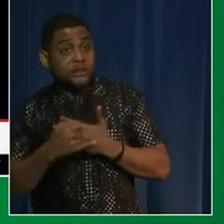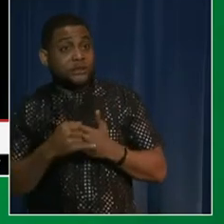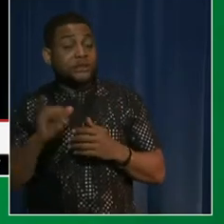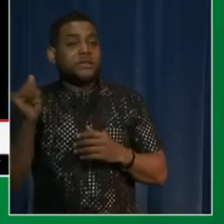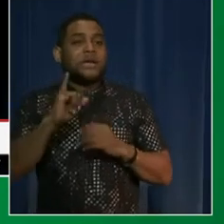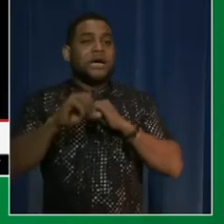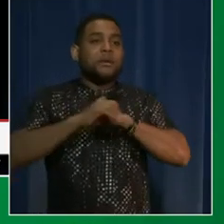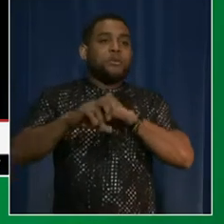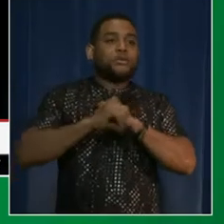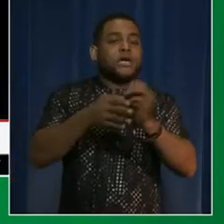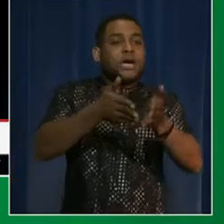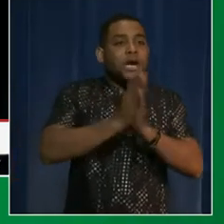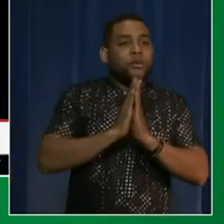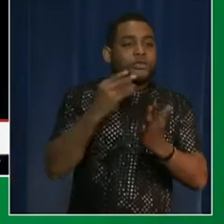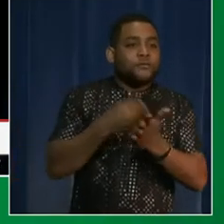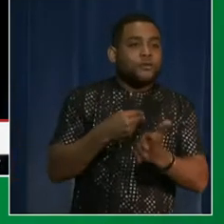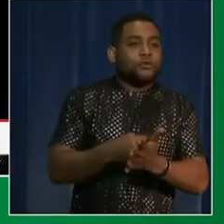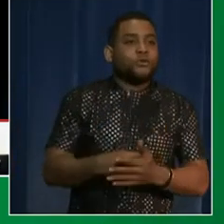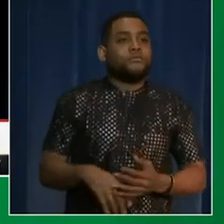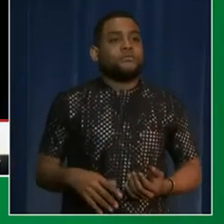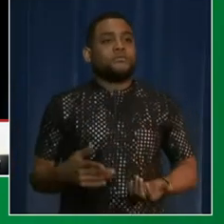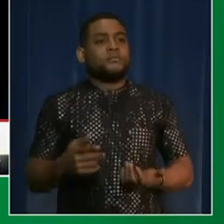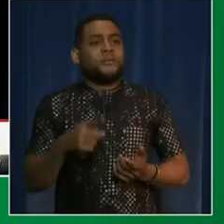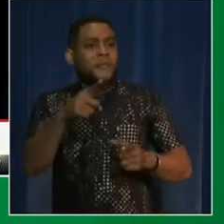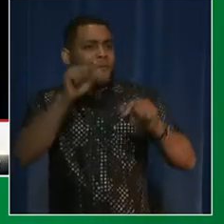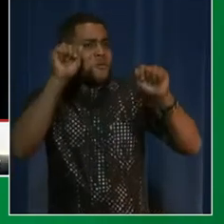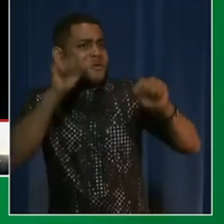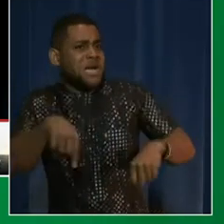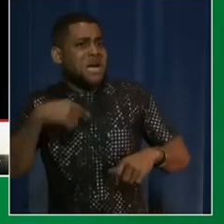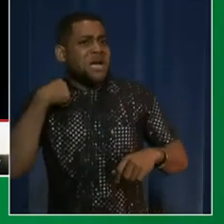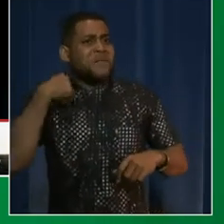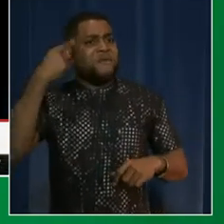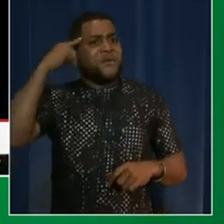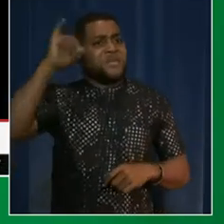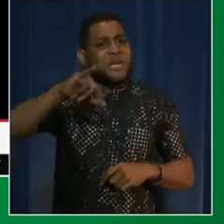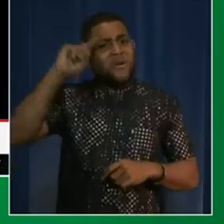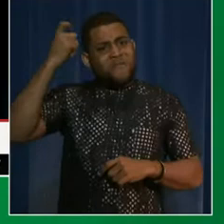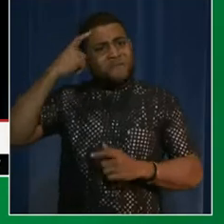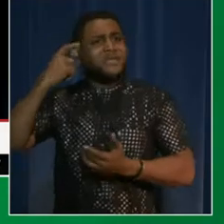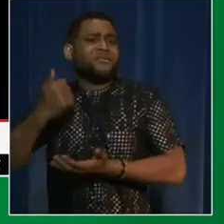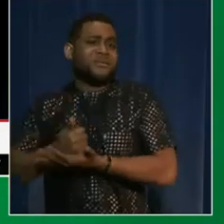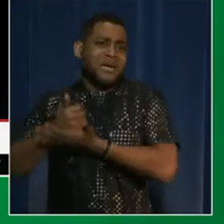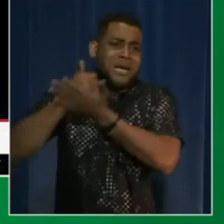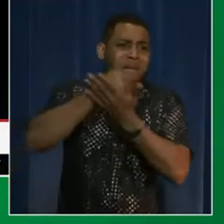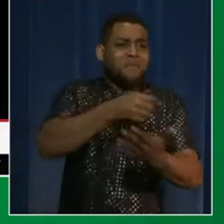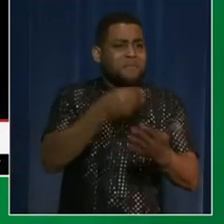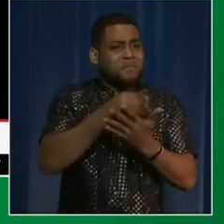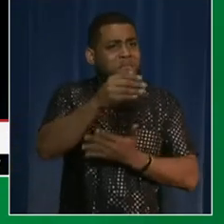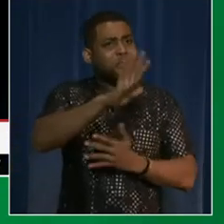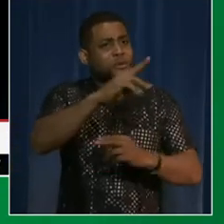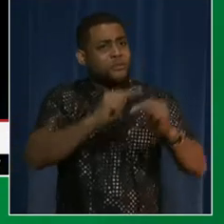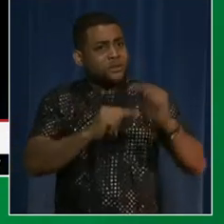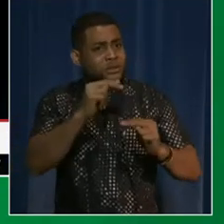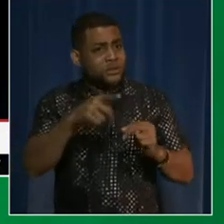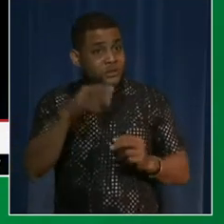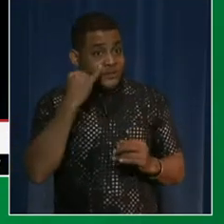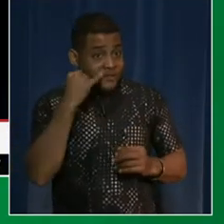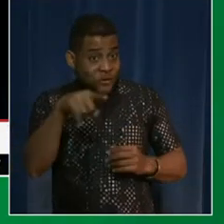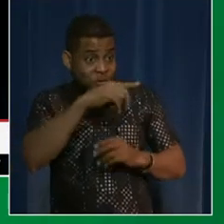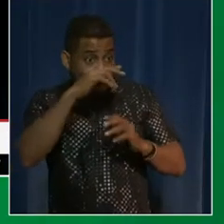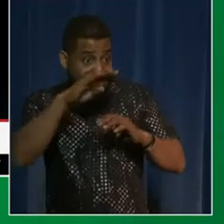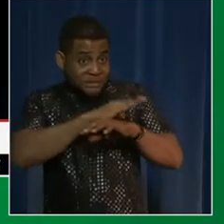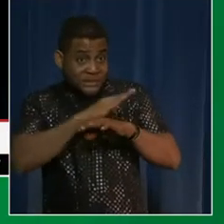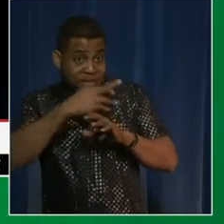Acquisition Fund that you can apply for, where the government will help you buy your building if you're a business that's renting your building